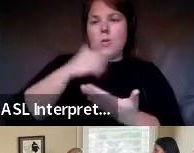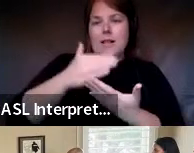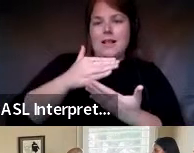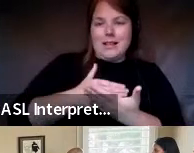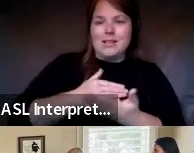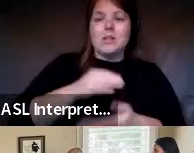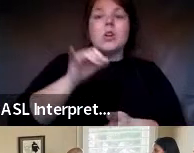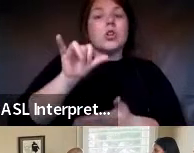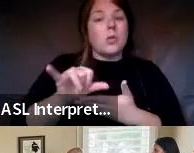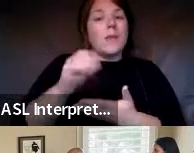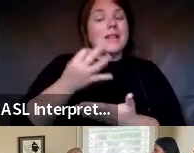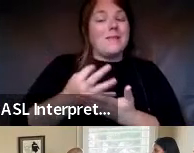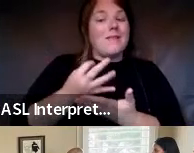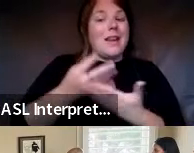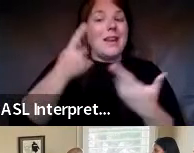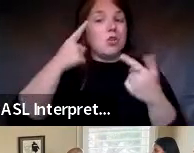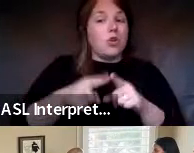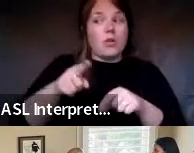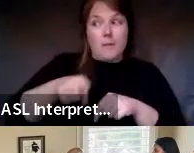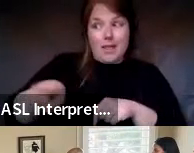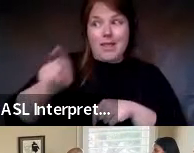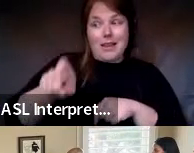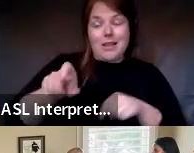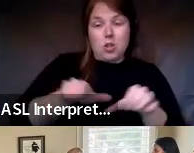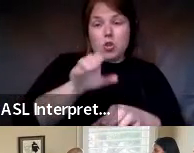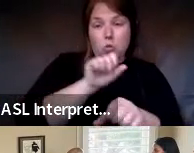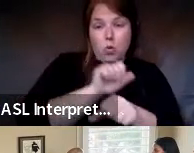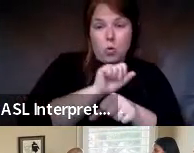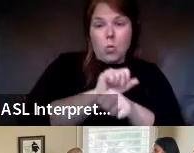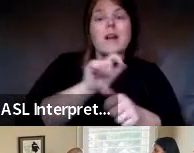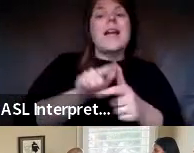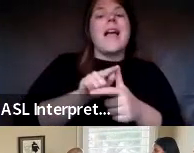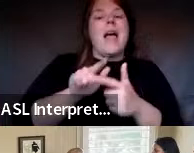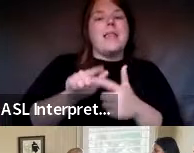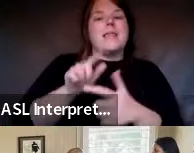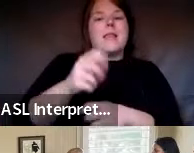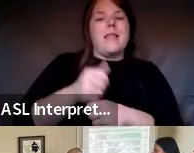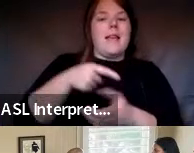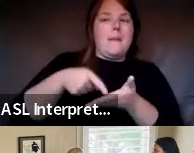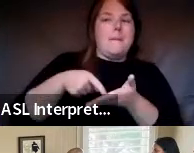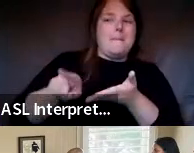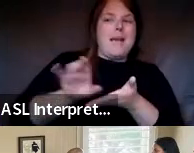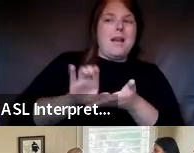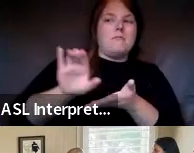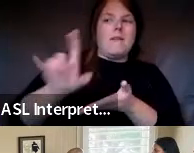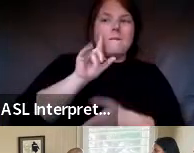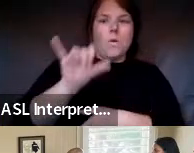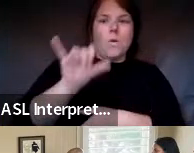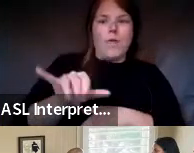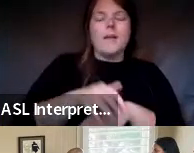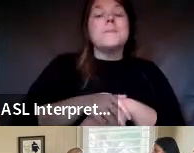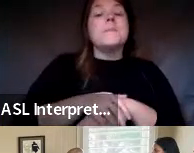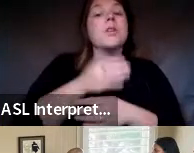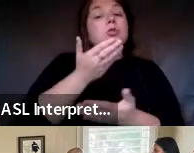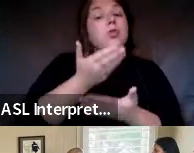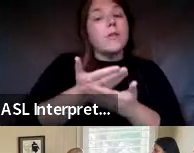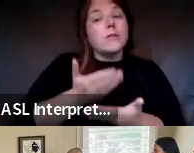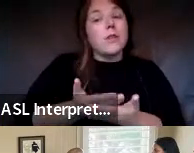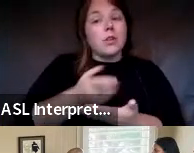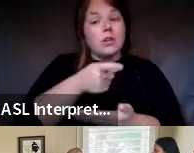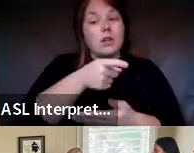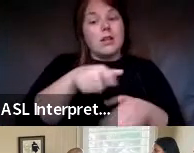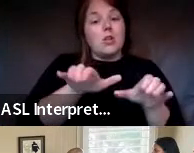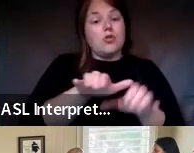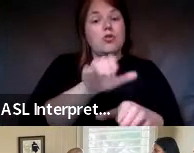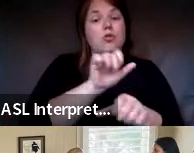a financial agreement. They have to do the work and then they get reimbursed. So there is verification that they, do the work as is